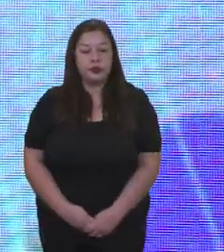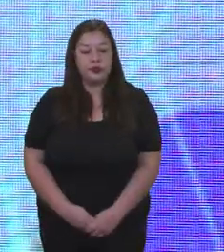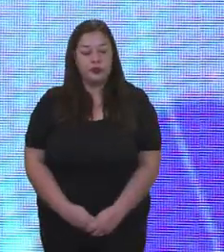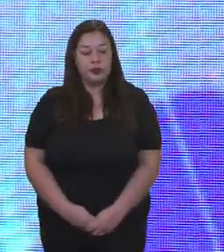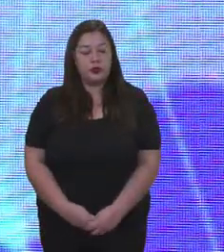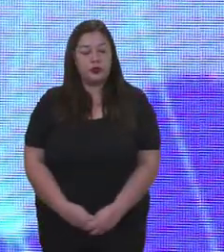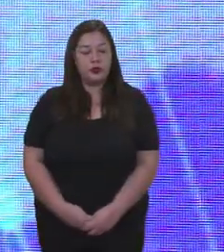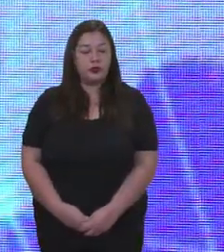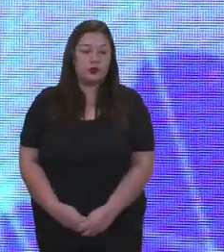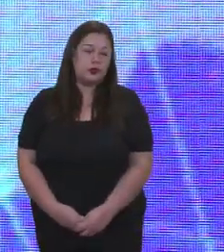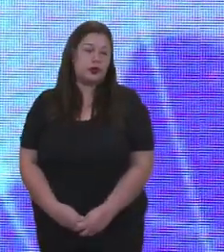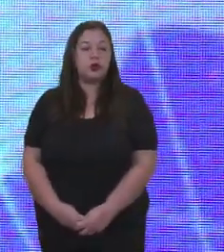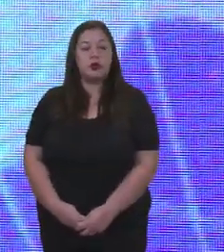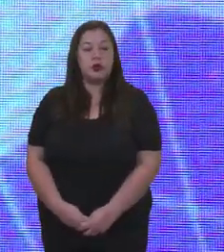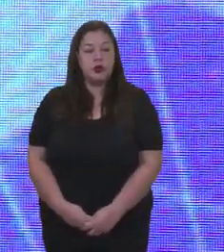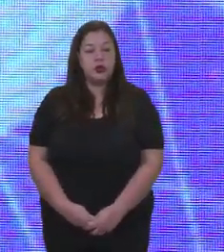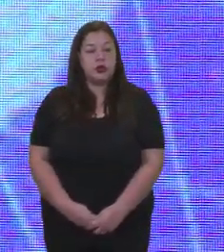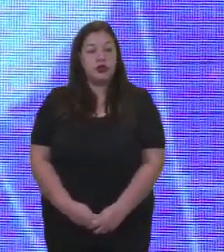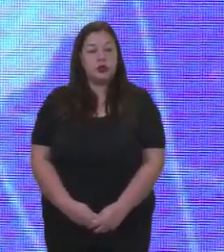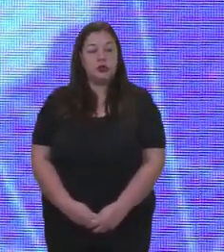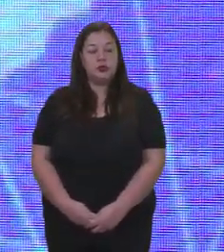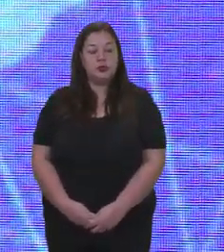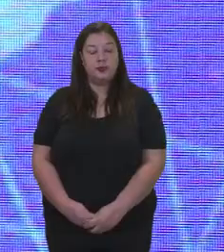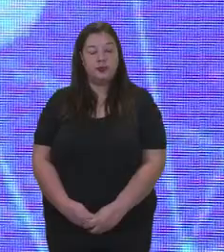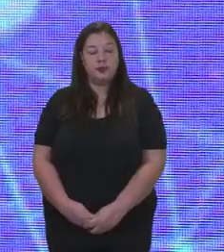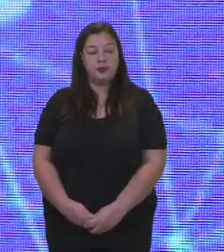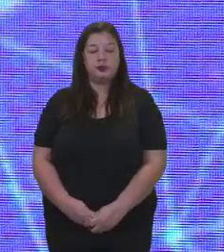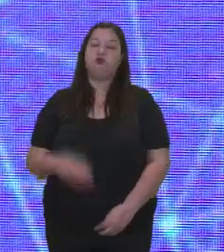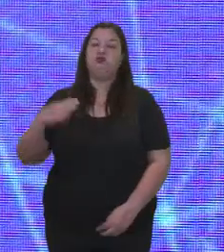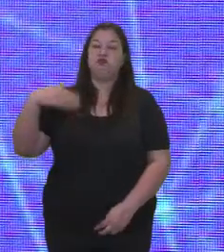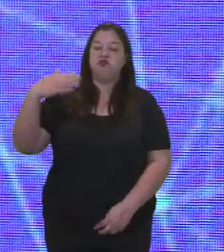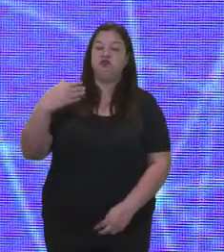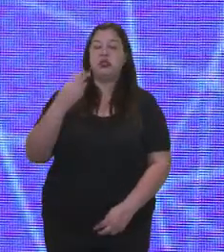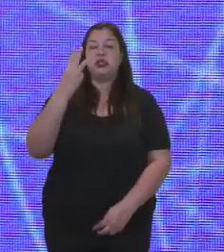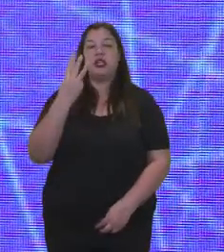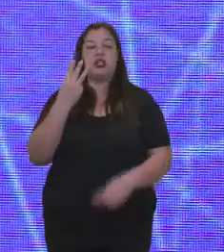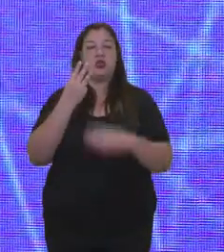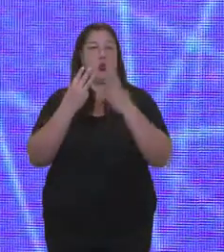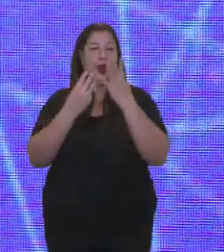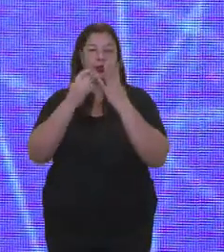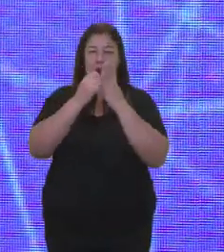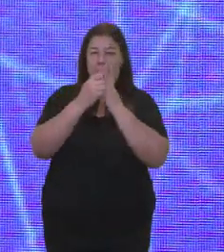I didn't want to match it too much, having the doors closed. No. So after